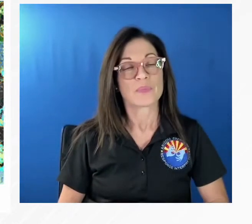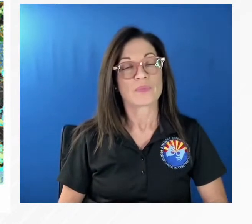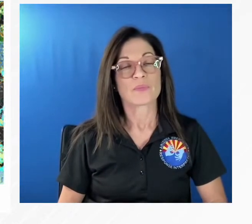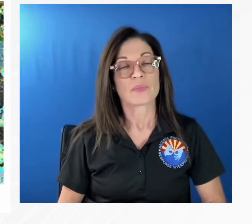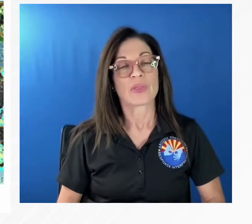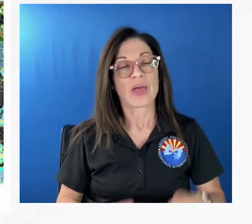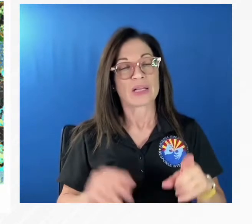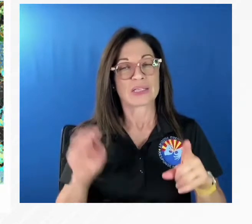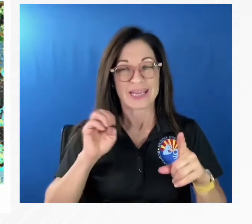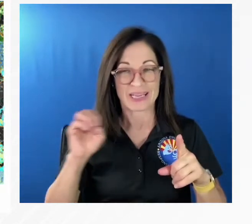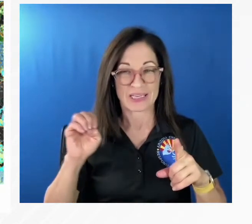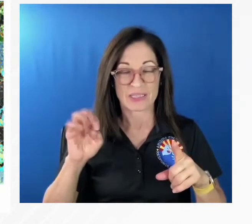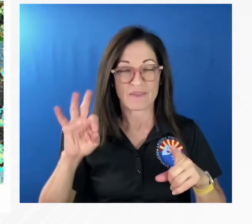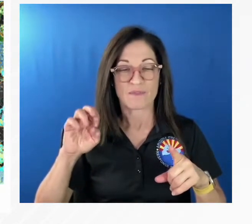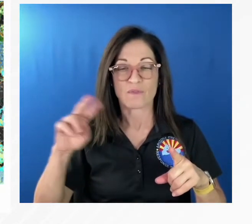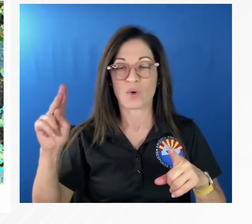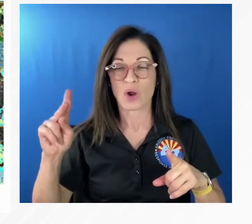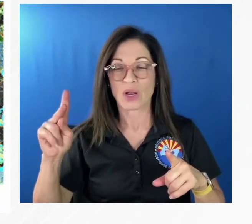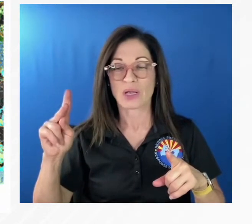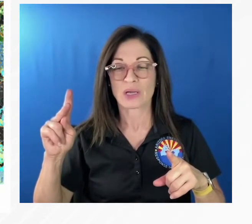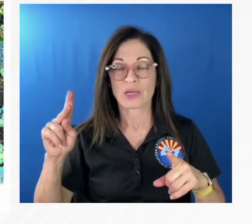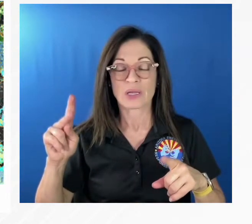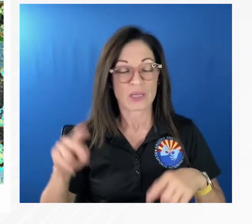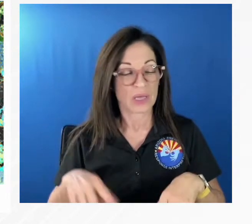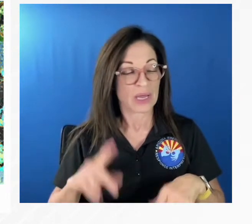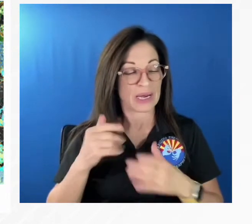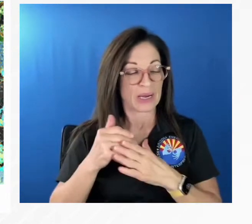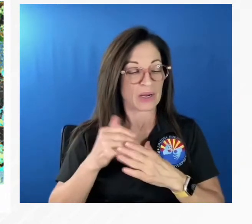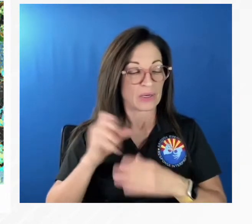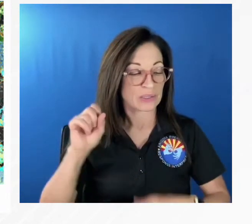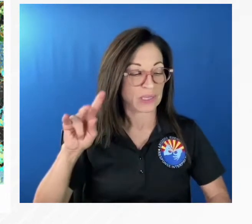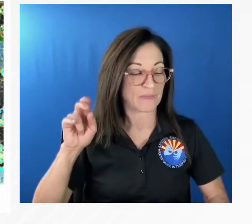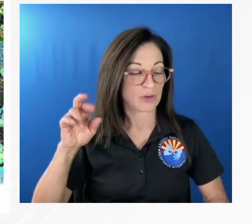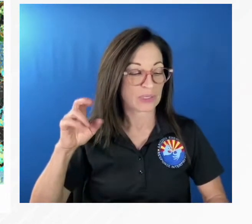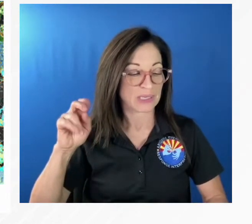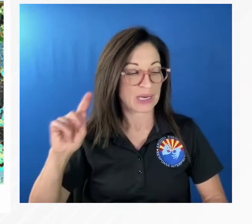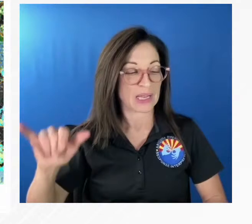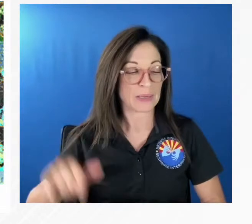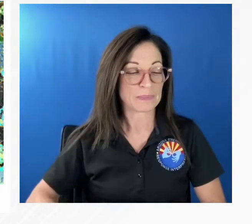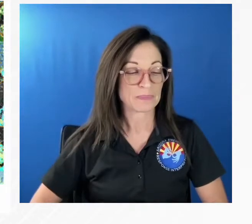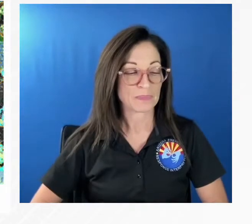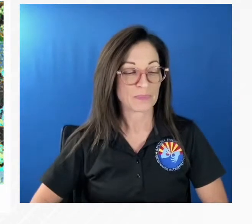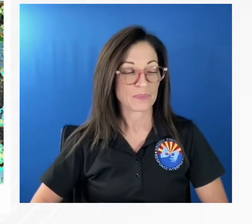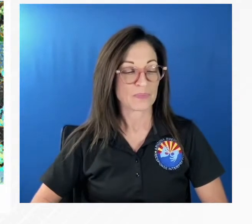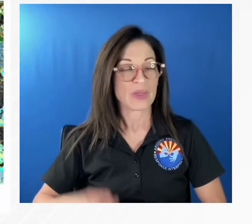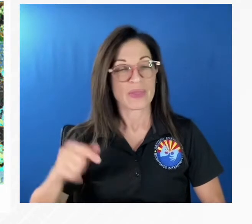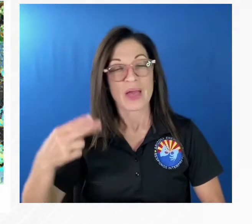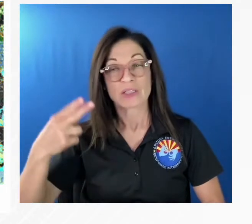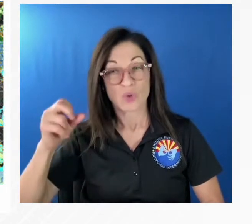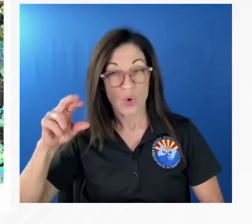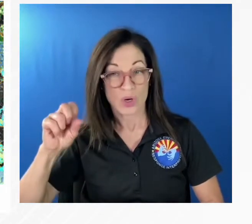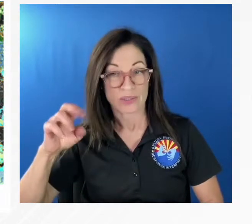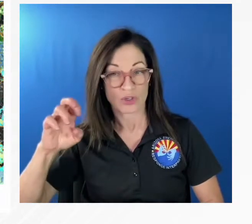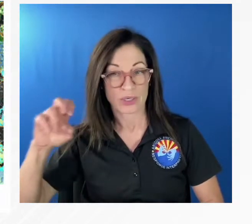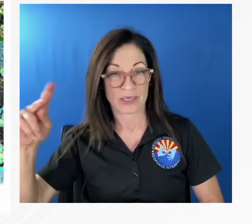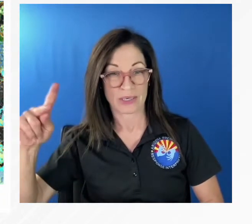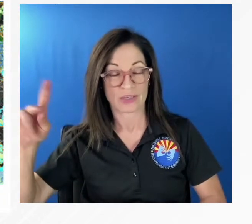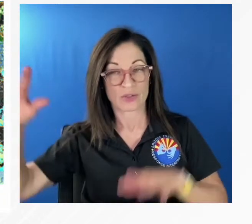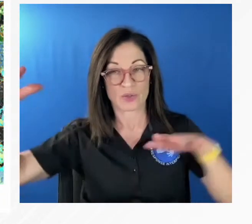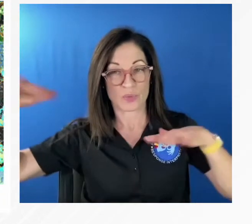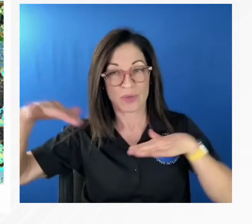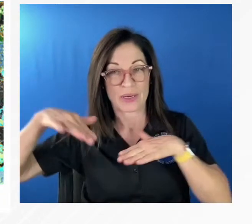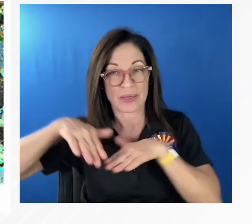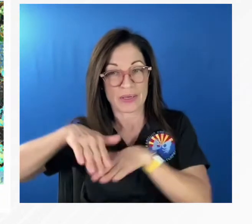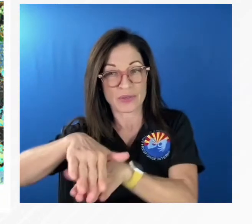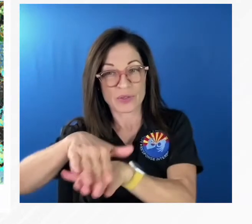of Kaweah towards Silver City up there. And this is looking up Horse Creek drainage. And so you can see how